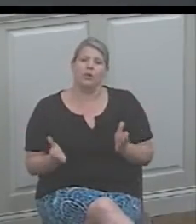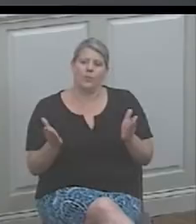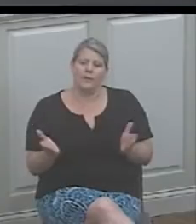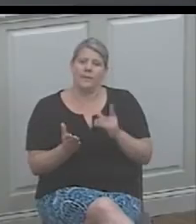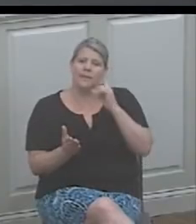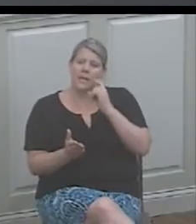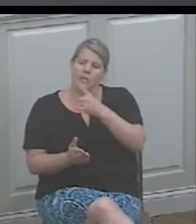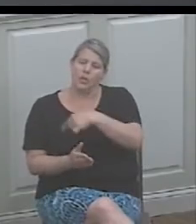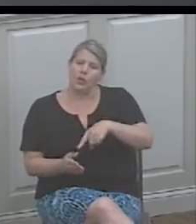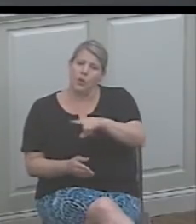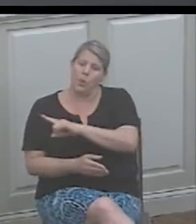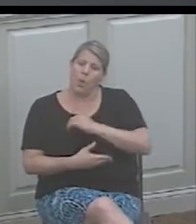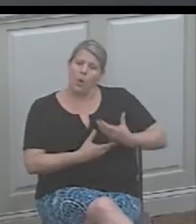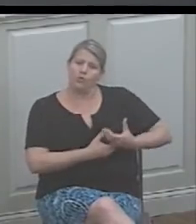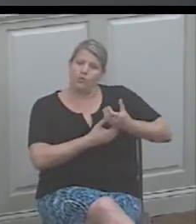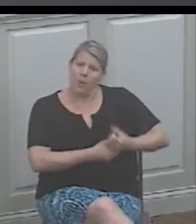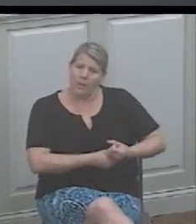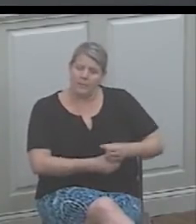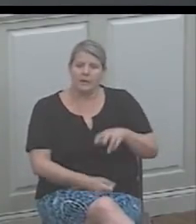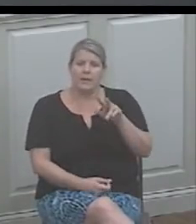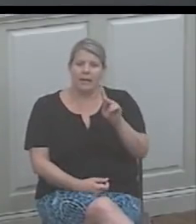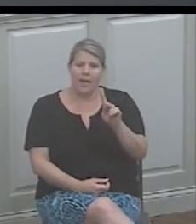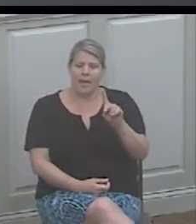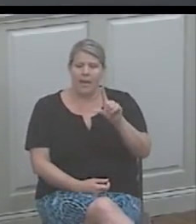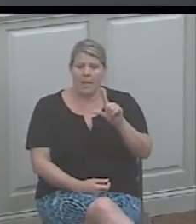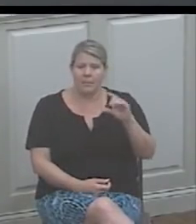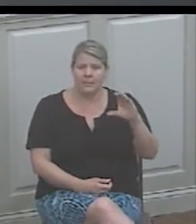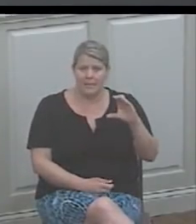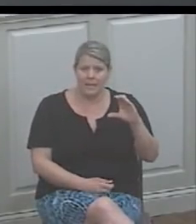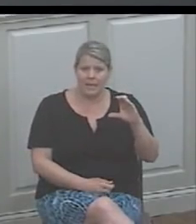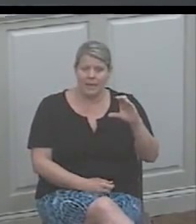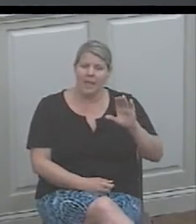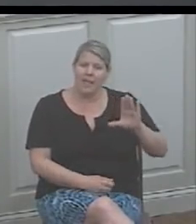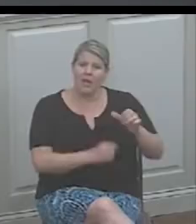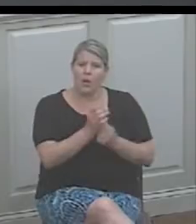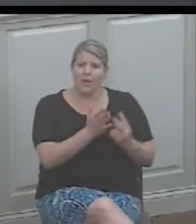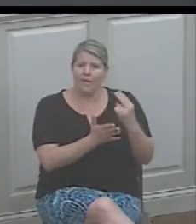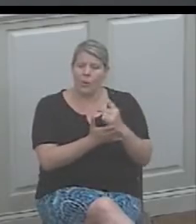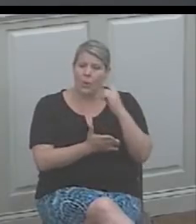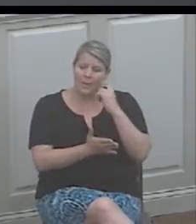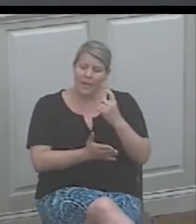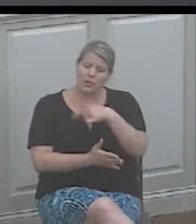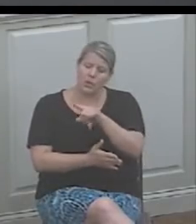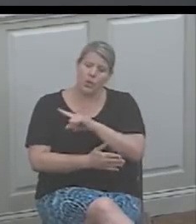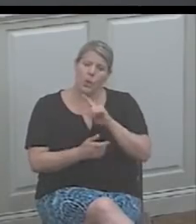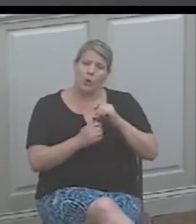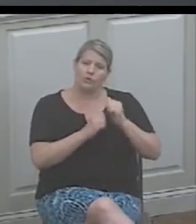Kentucky League of Cities study as evidenced by your restructuring of the city government's wage